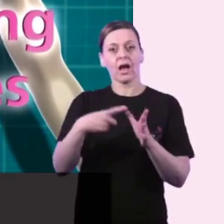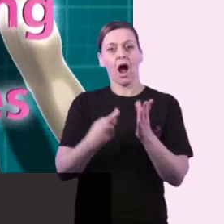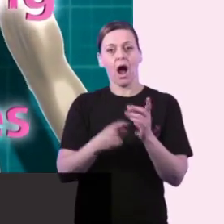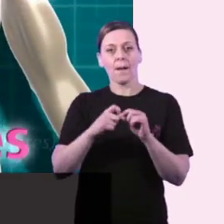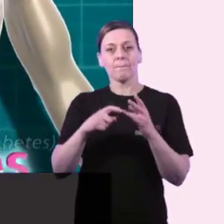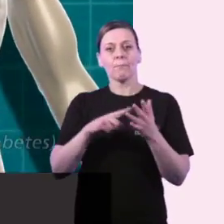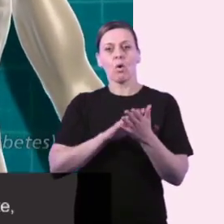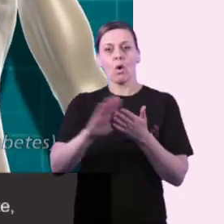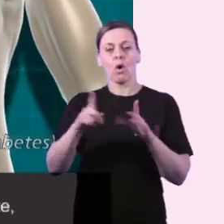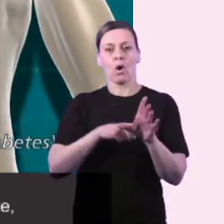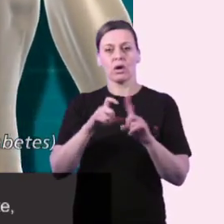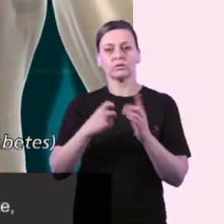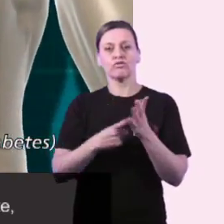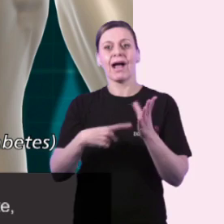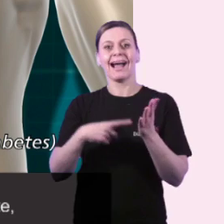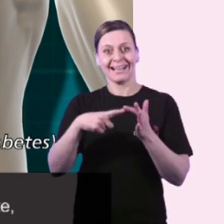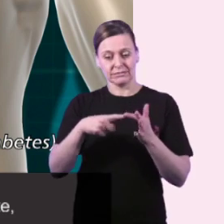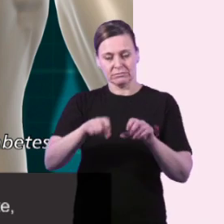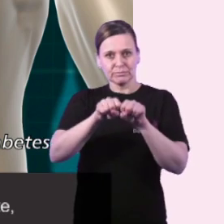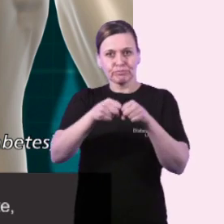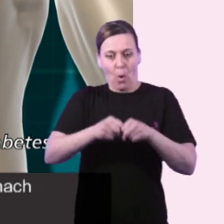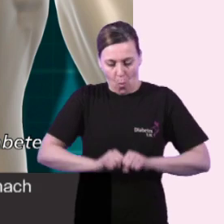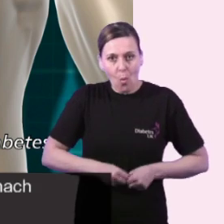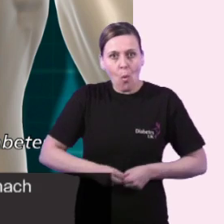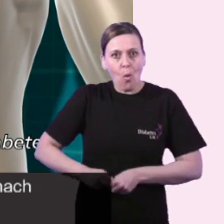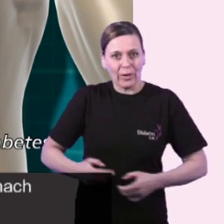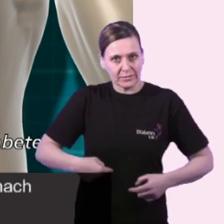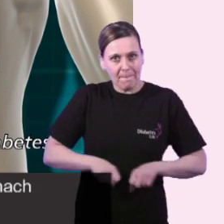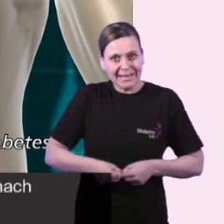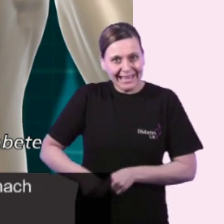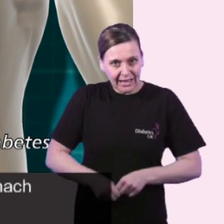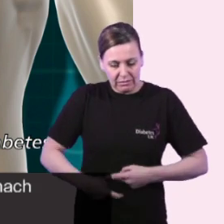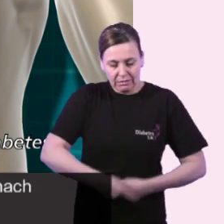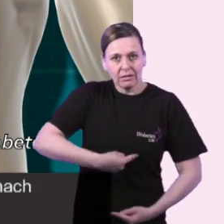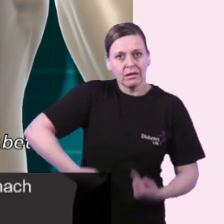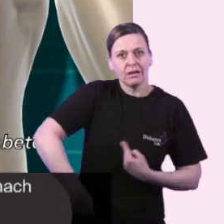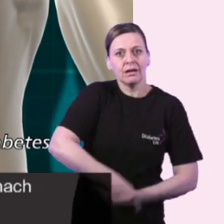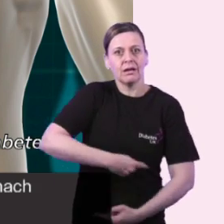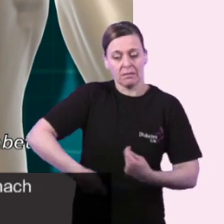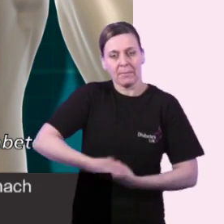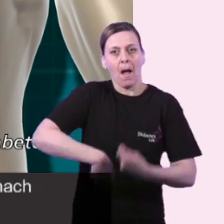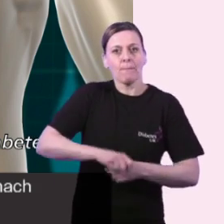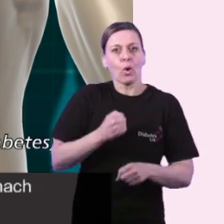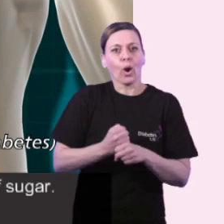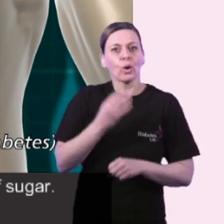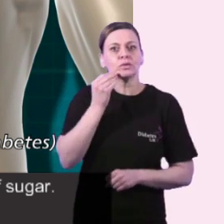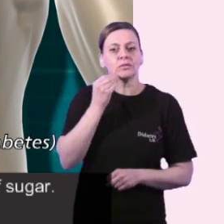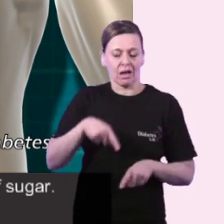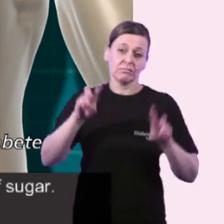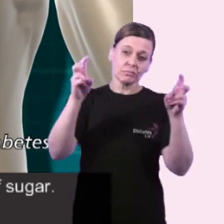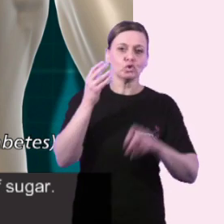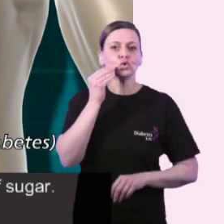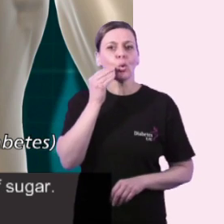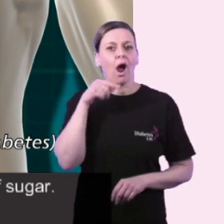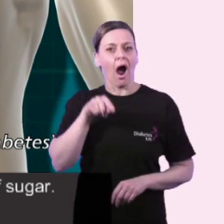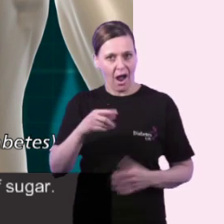When you eat food that contains carbohydrate it's broken down in the stomach and digestive system into glucose which is a